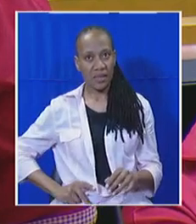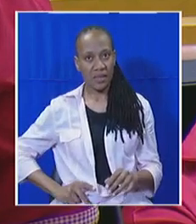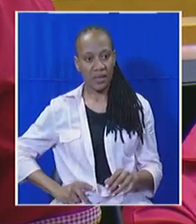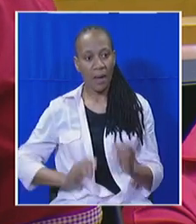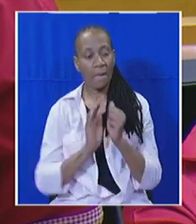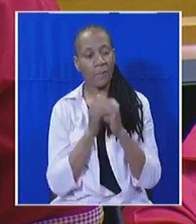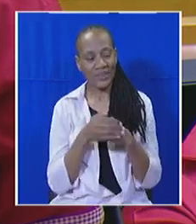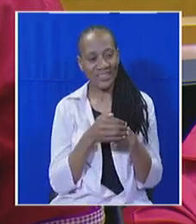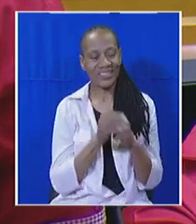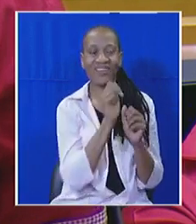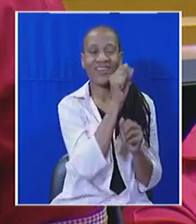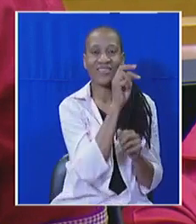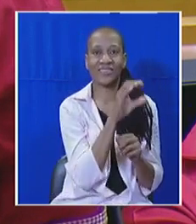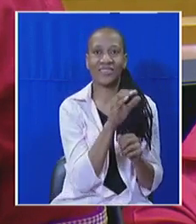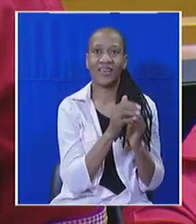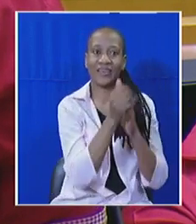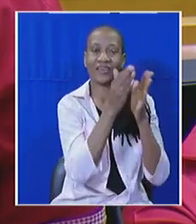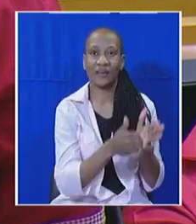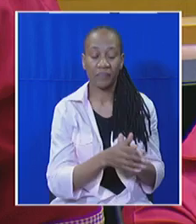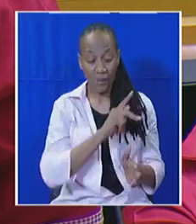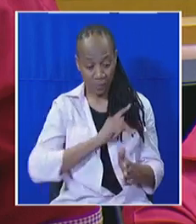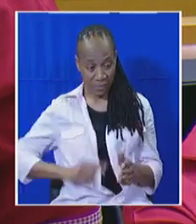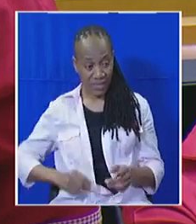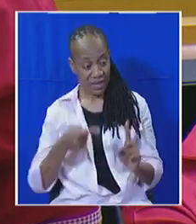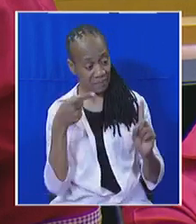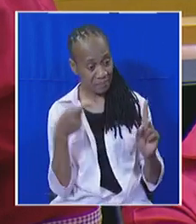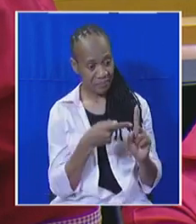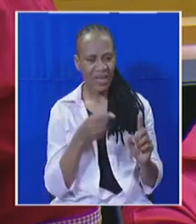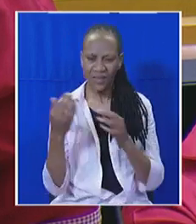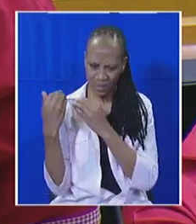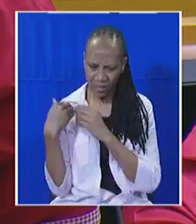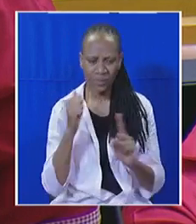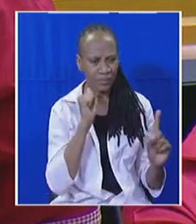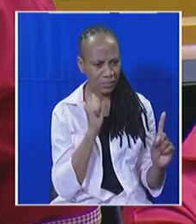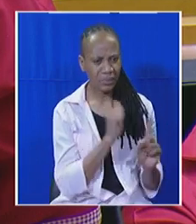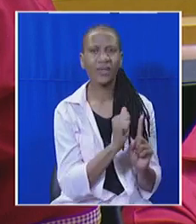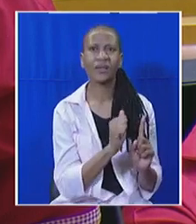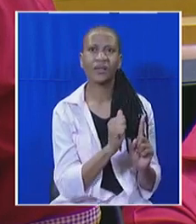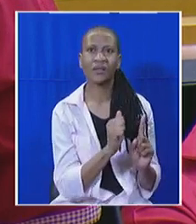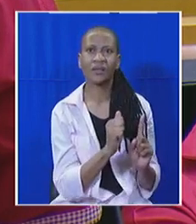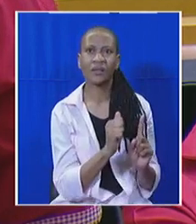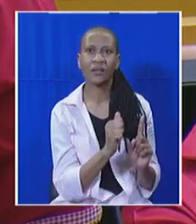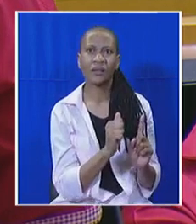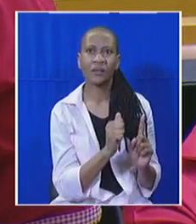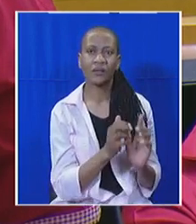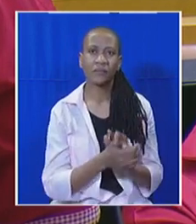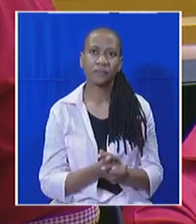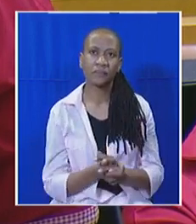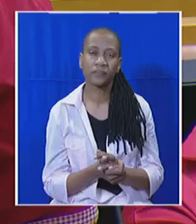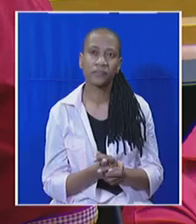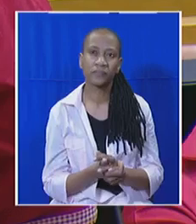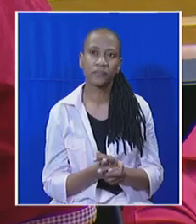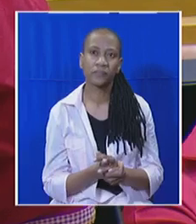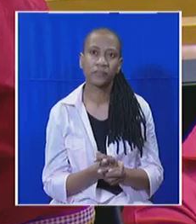ANC leaders. The Premier, who is responsible for the assassination of Wandile Bozwan, Note that the